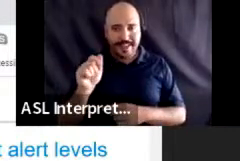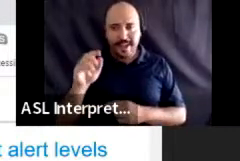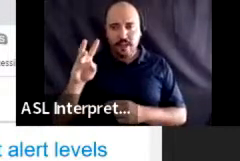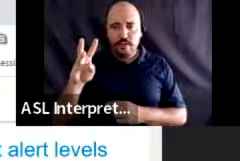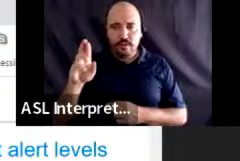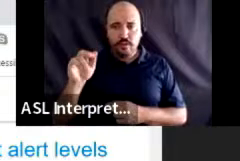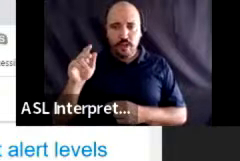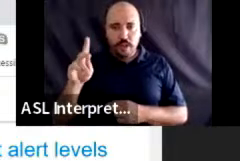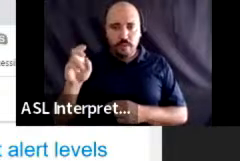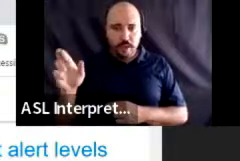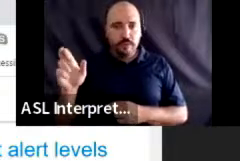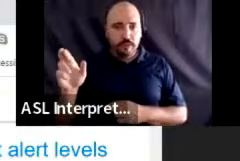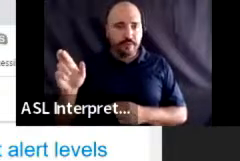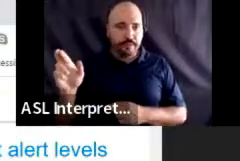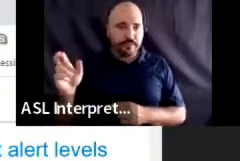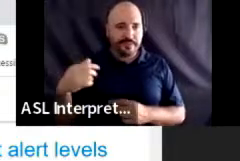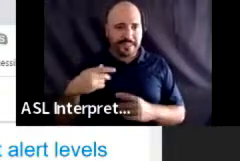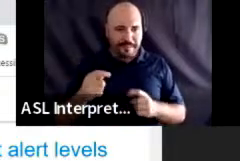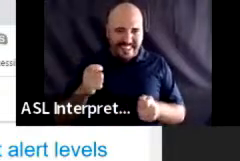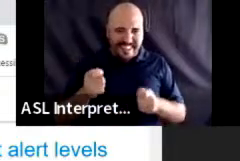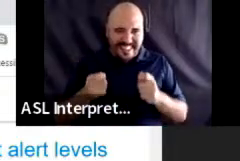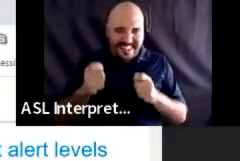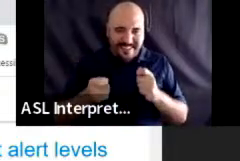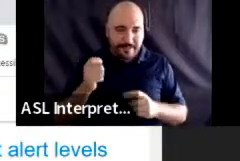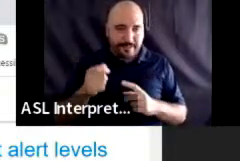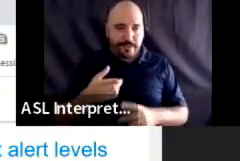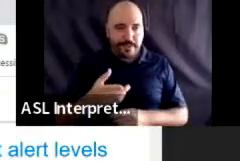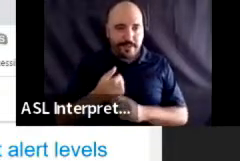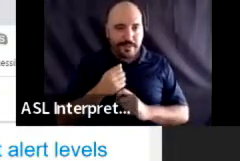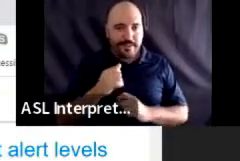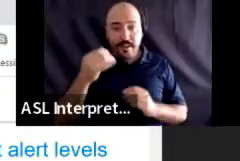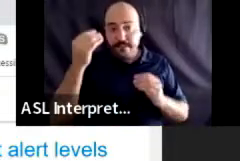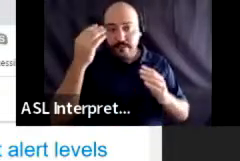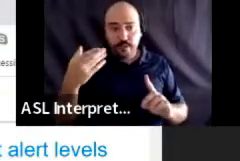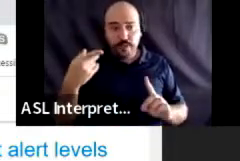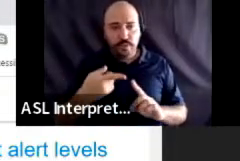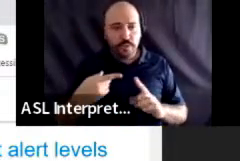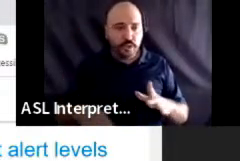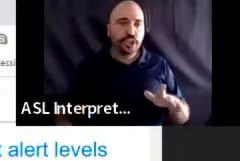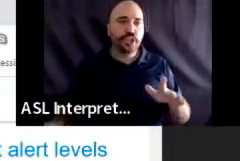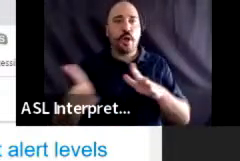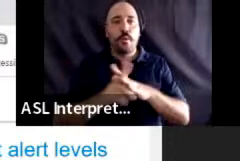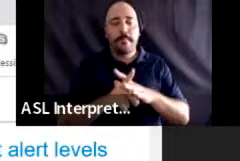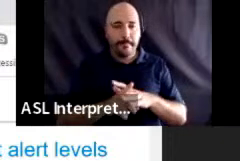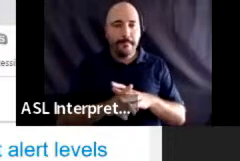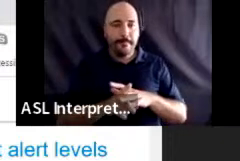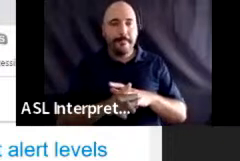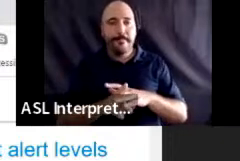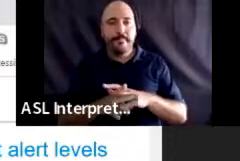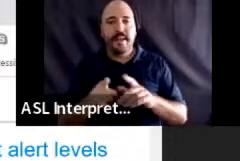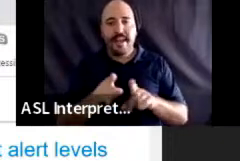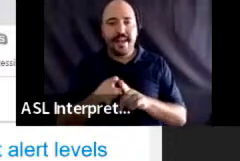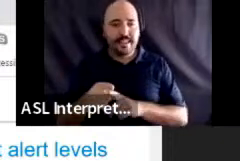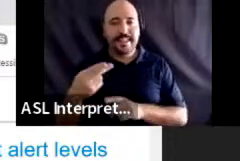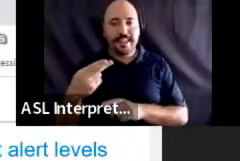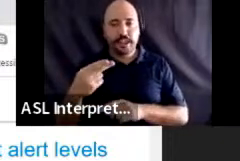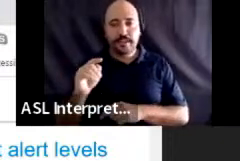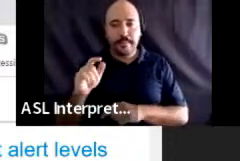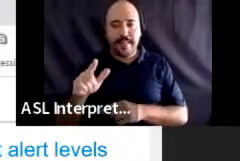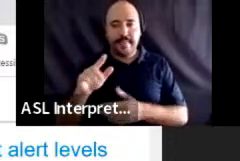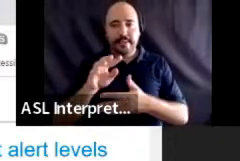had to do a little bit of finagling as well to get the information to show up as an HTML